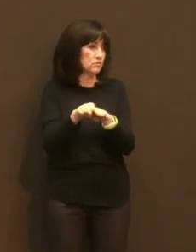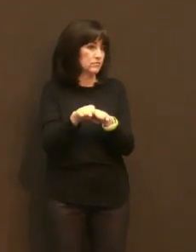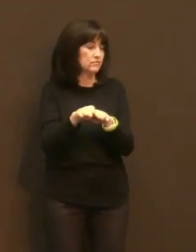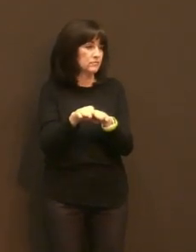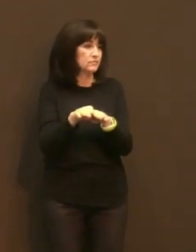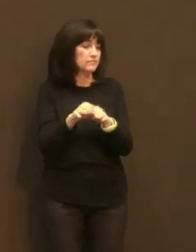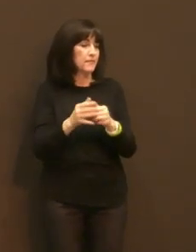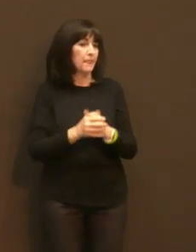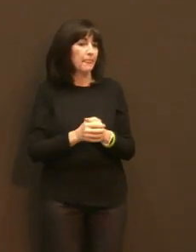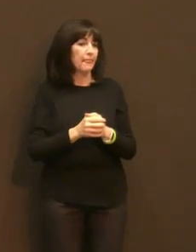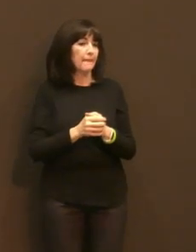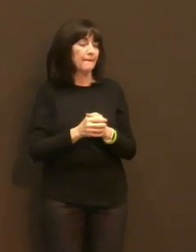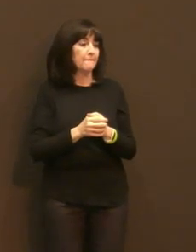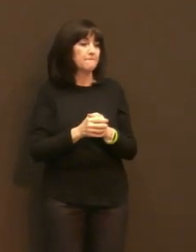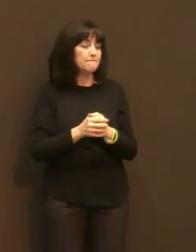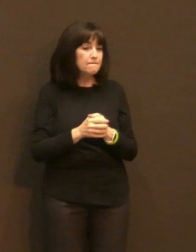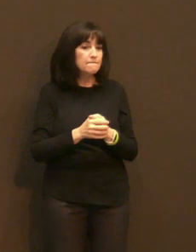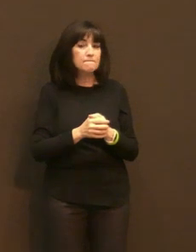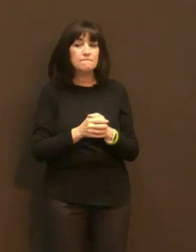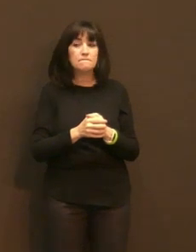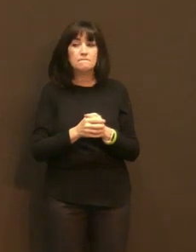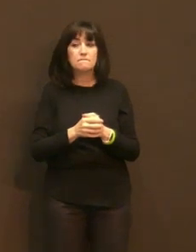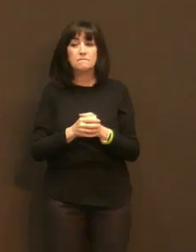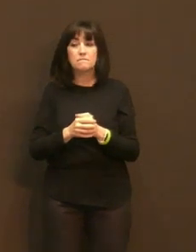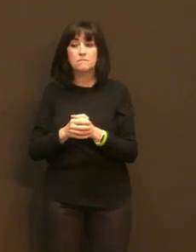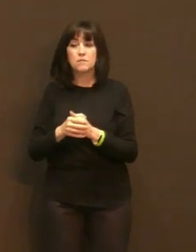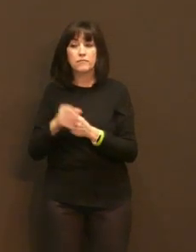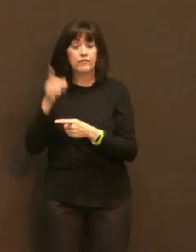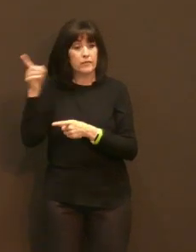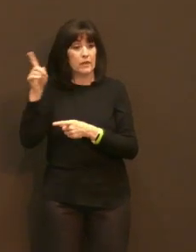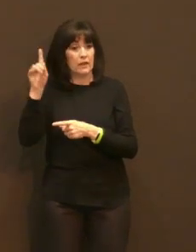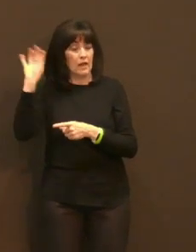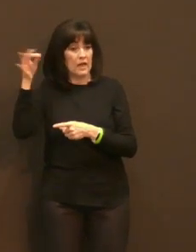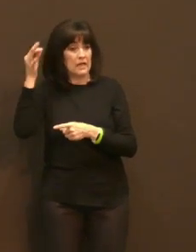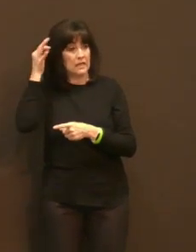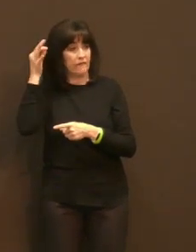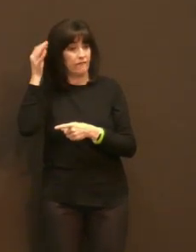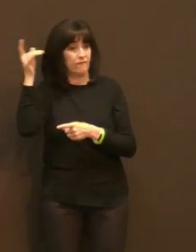that unlike the federal government, which can borrow money